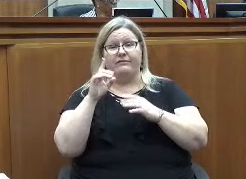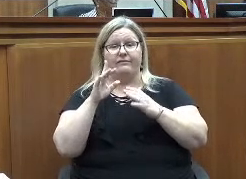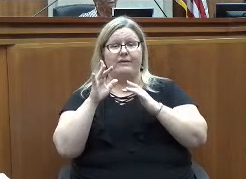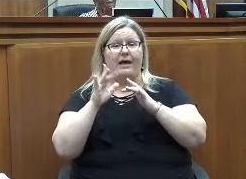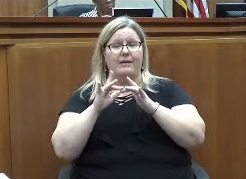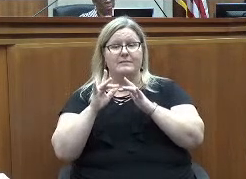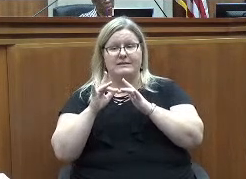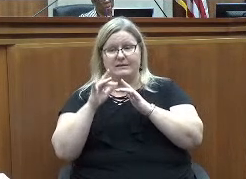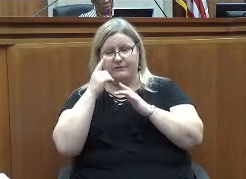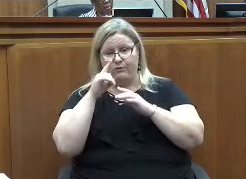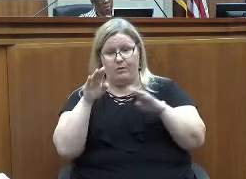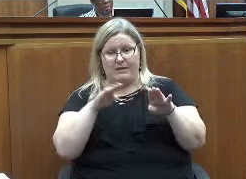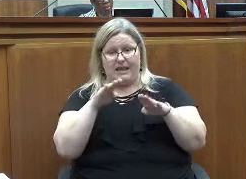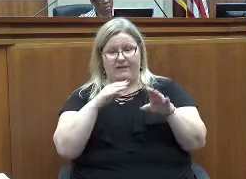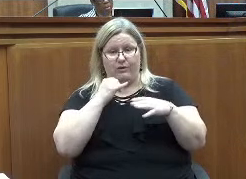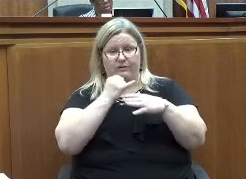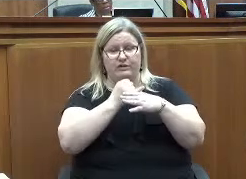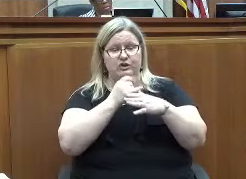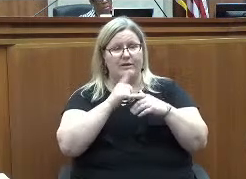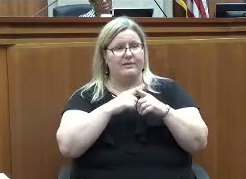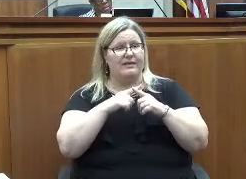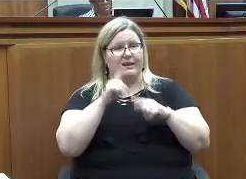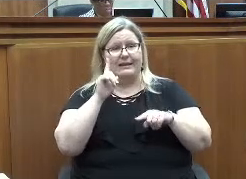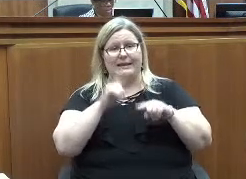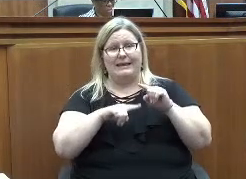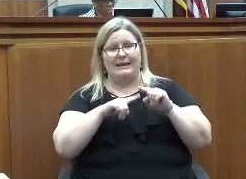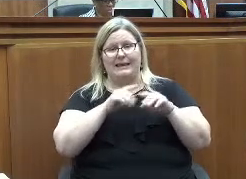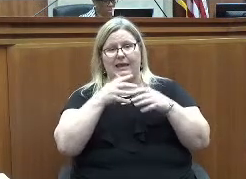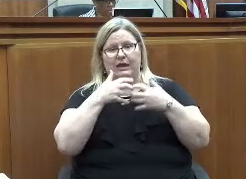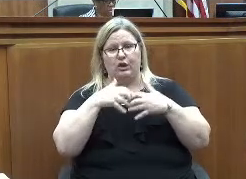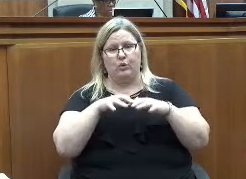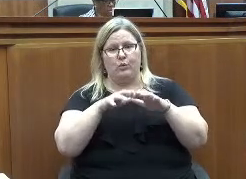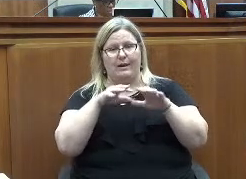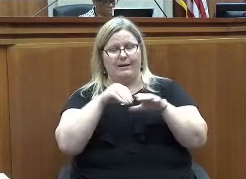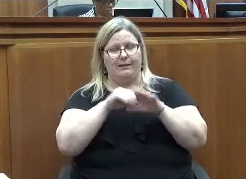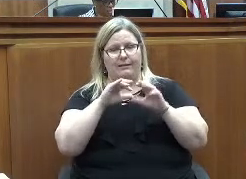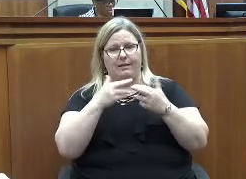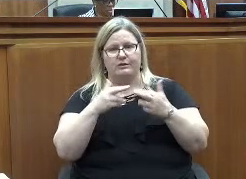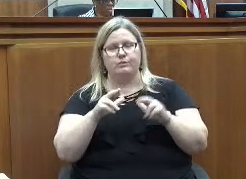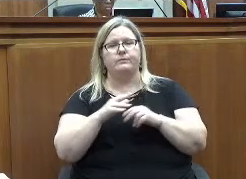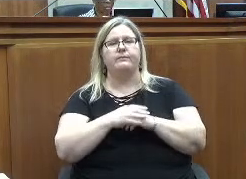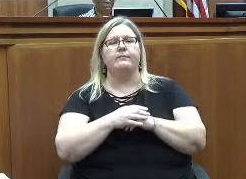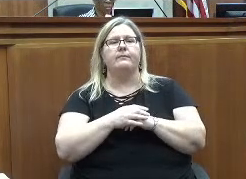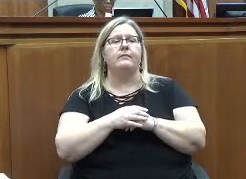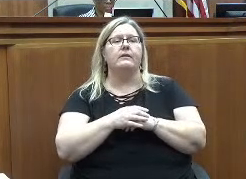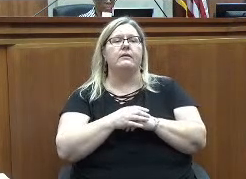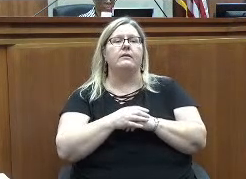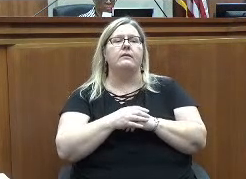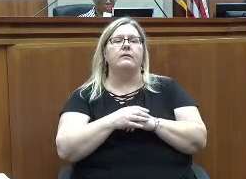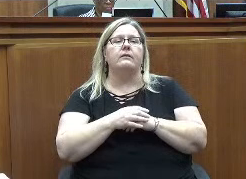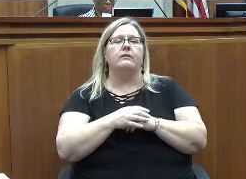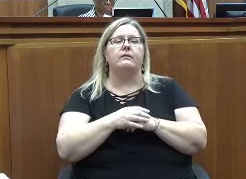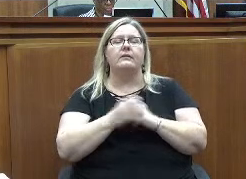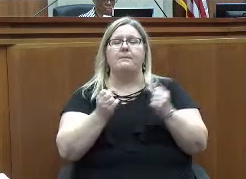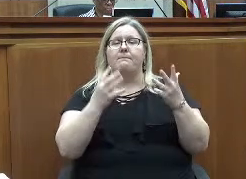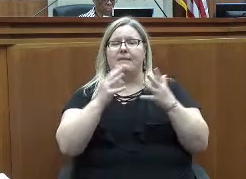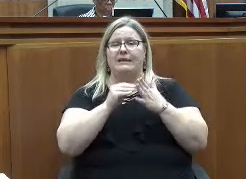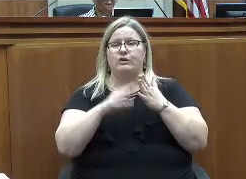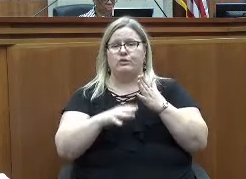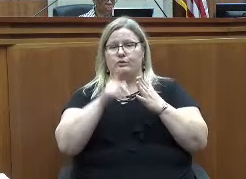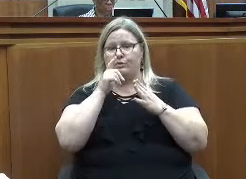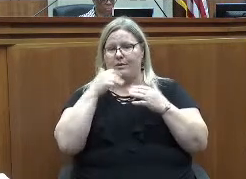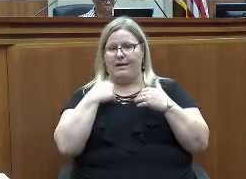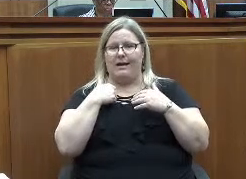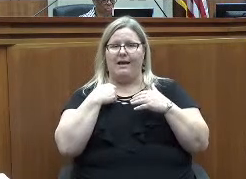for the behavioral interventions they are unable to get integrated into their classrooms. Many students in self-contained